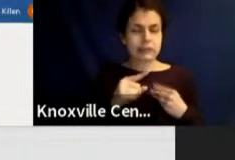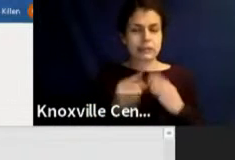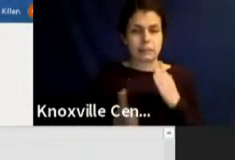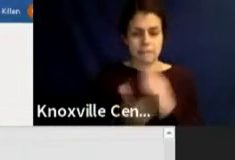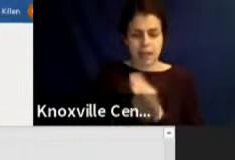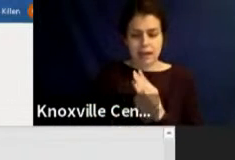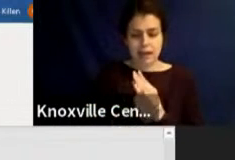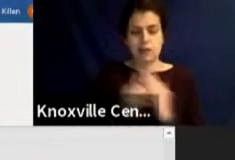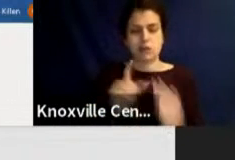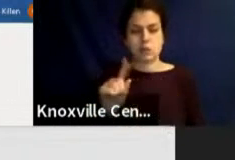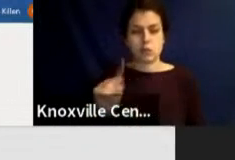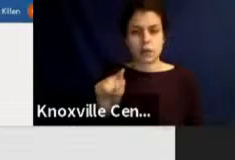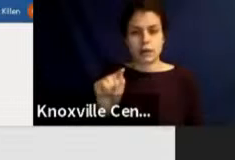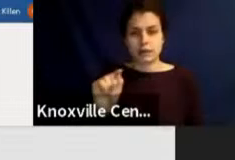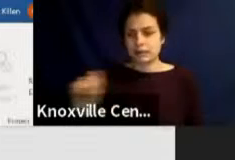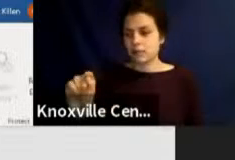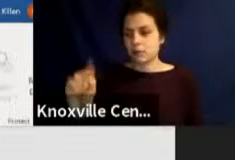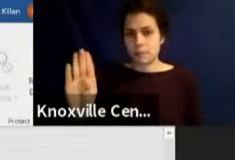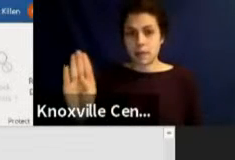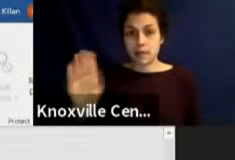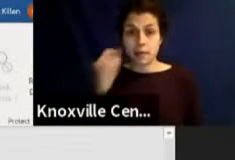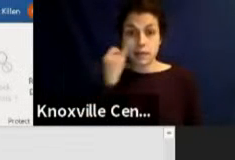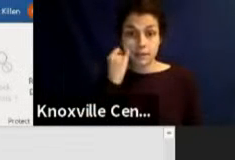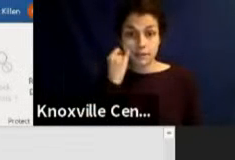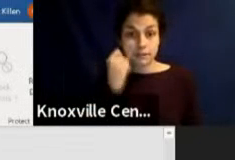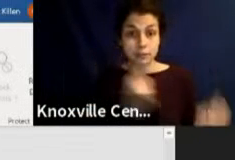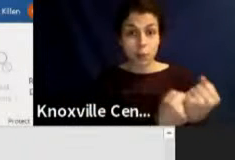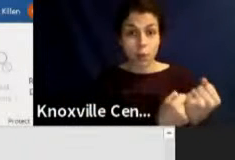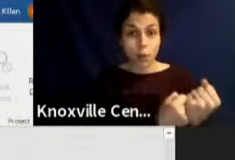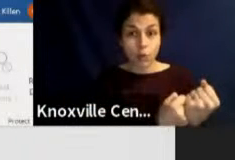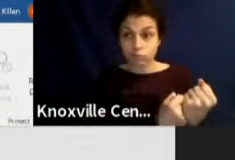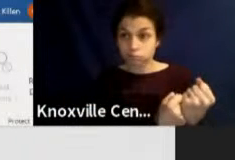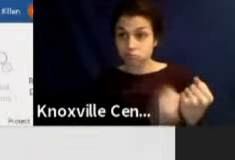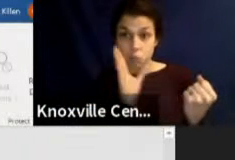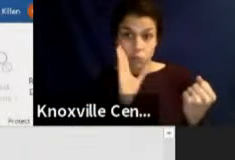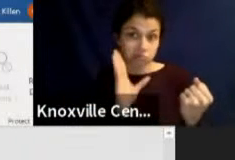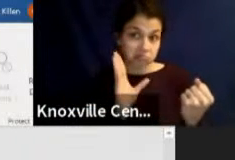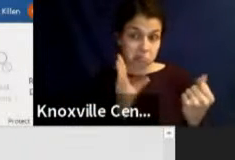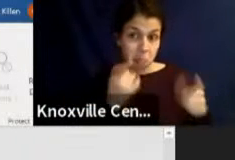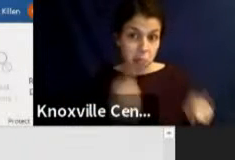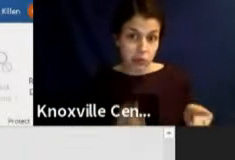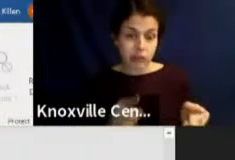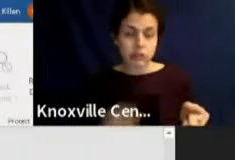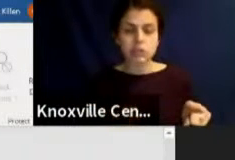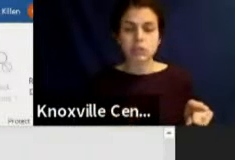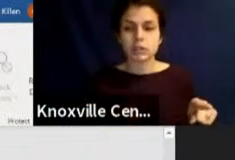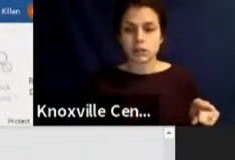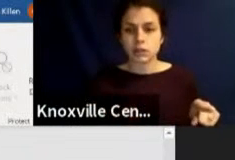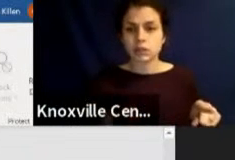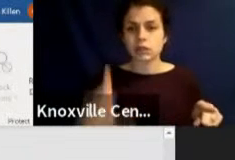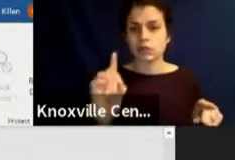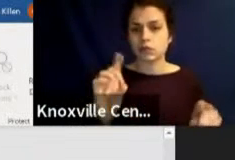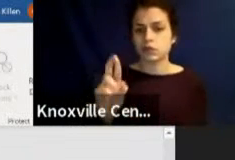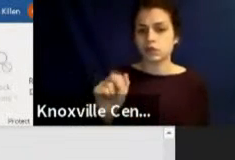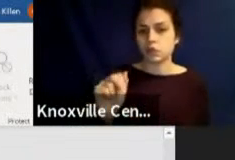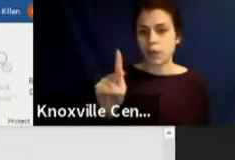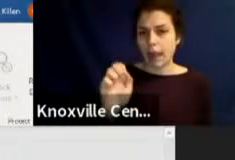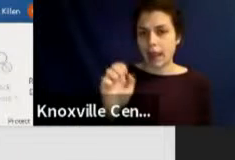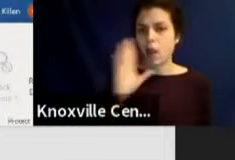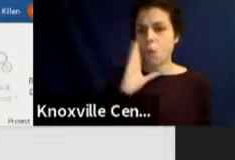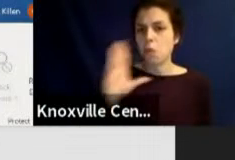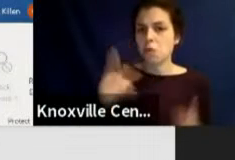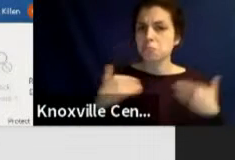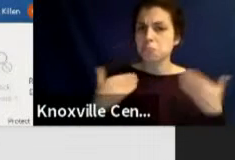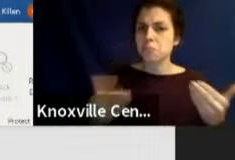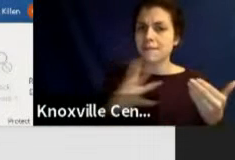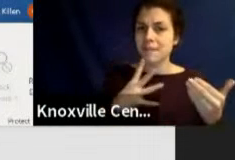2020-B, and whoever was the second, I guess, see if they would go with it. That was Dr. Drake. I would go with it, but